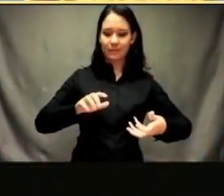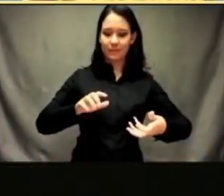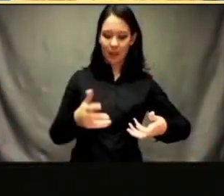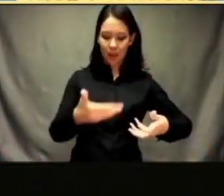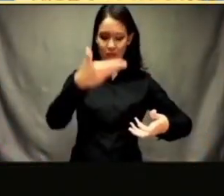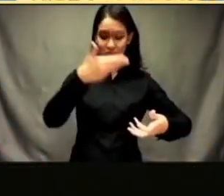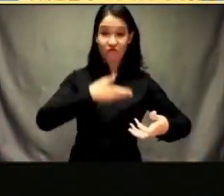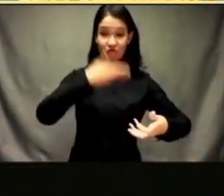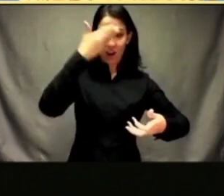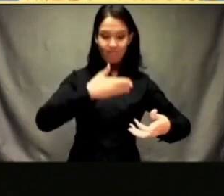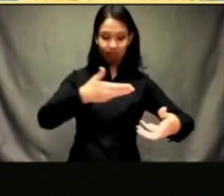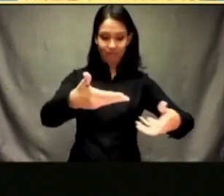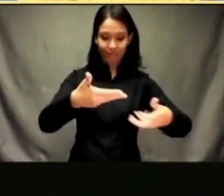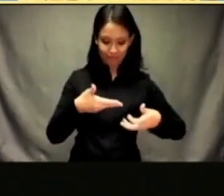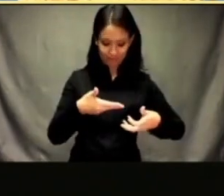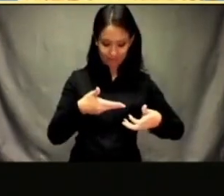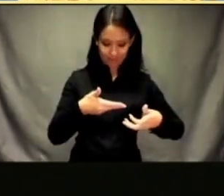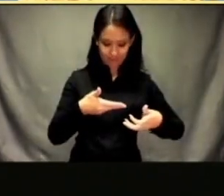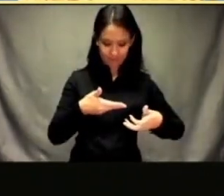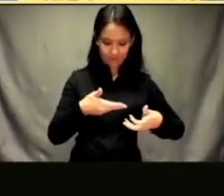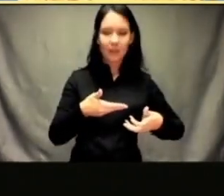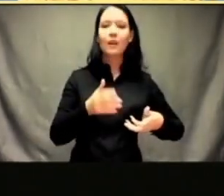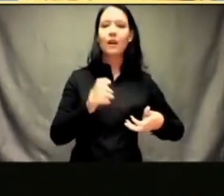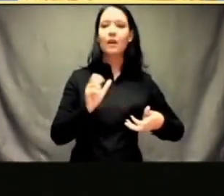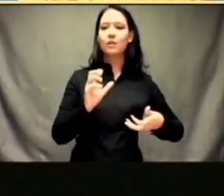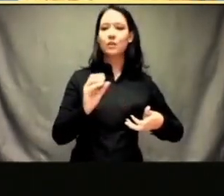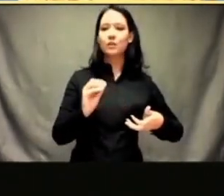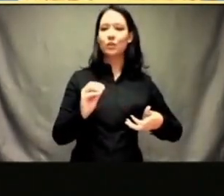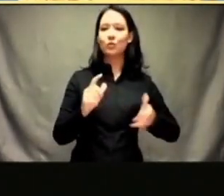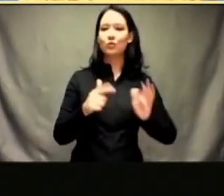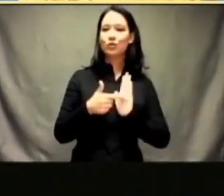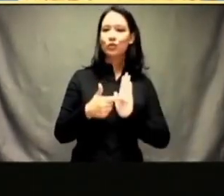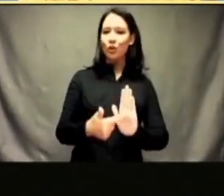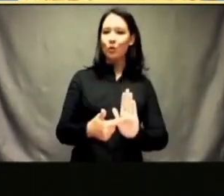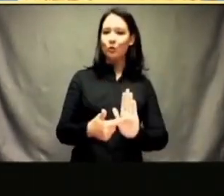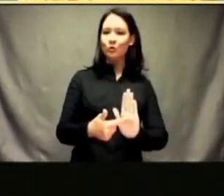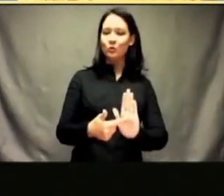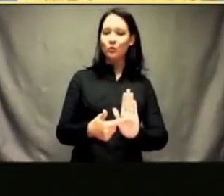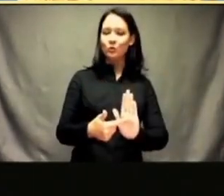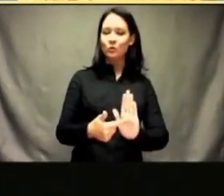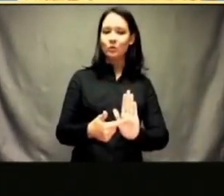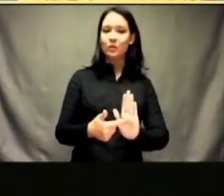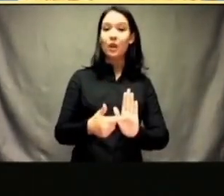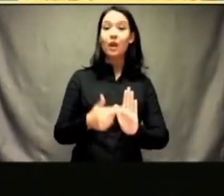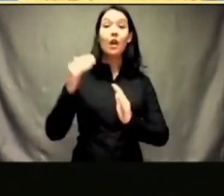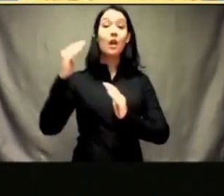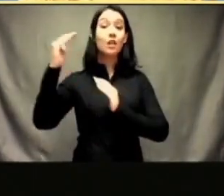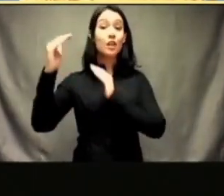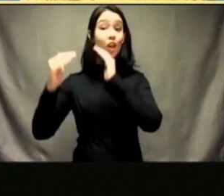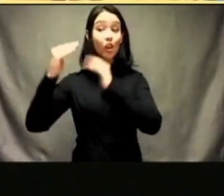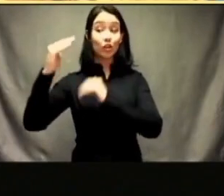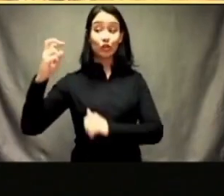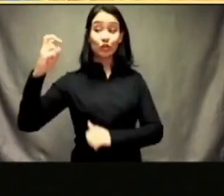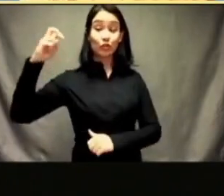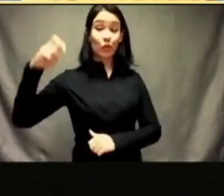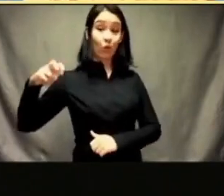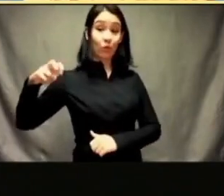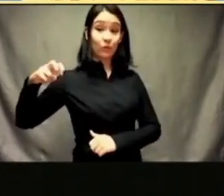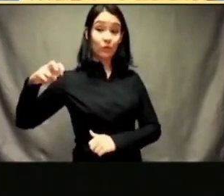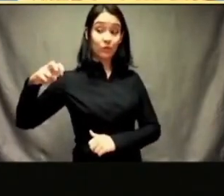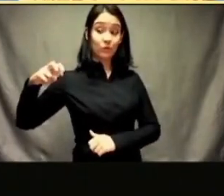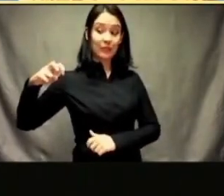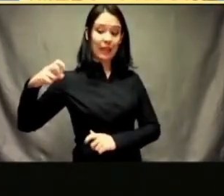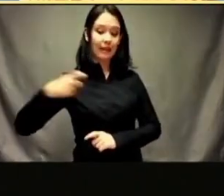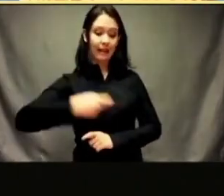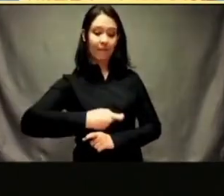iPad positioned towards them. So I think to me that says something about the adult who is with them is giving